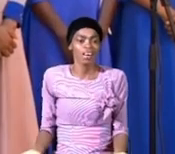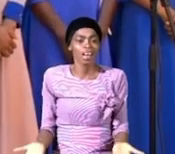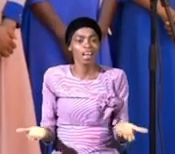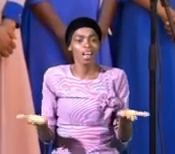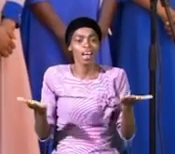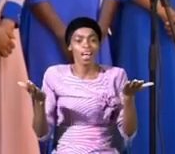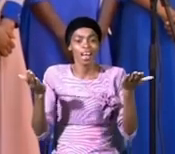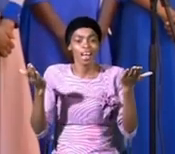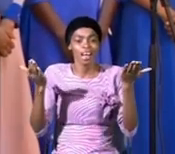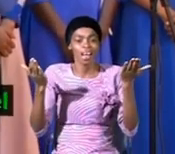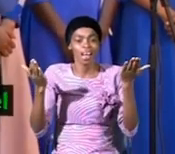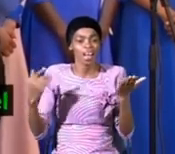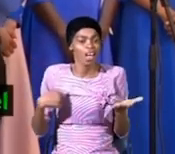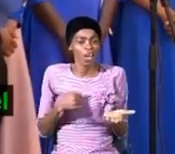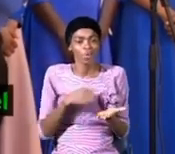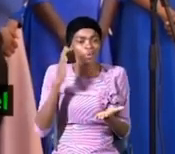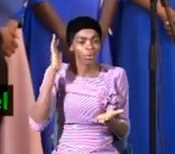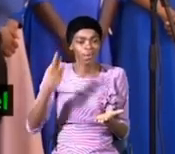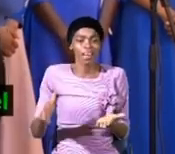arise. We will arise. We will arise. We will